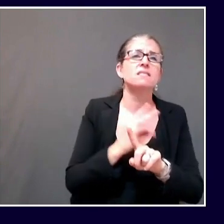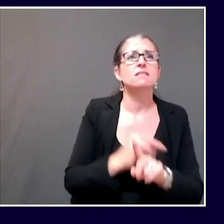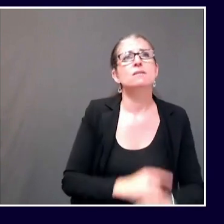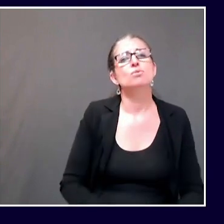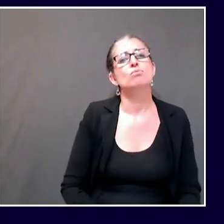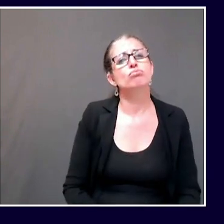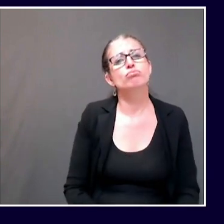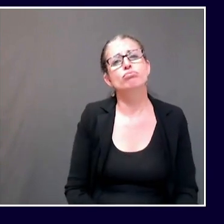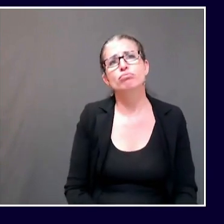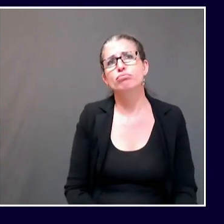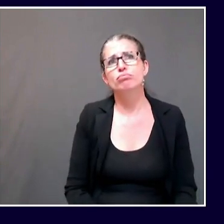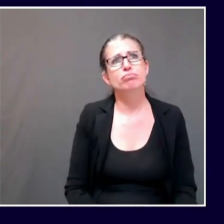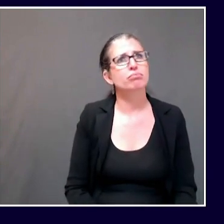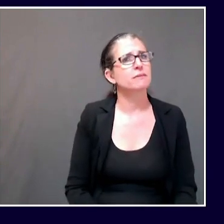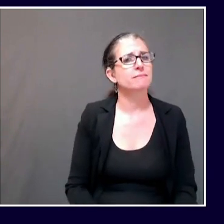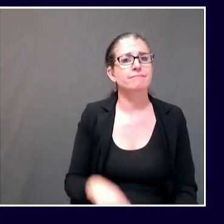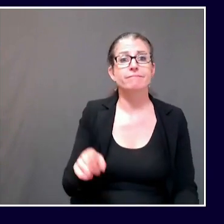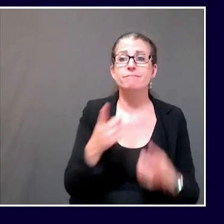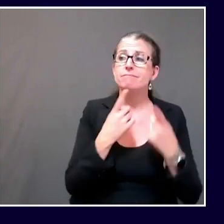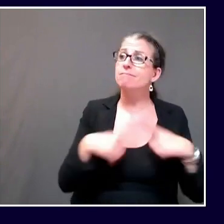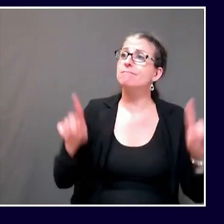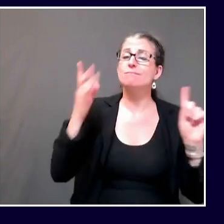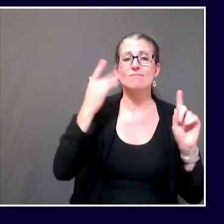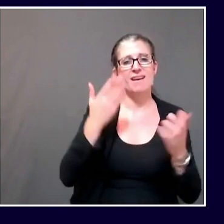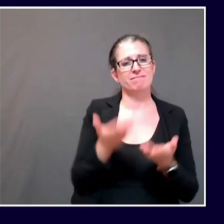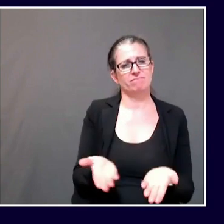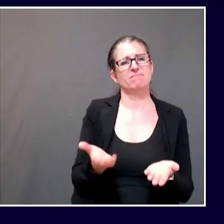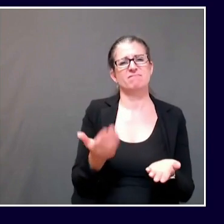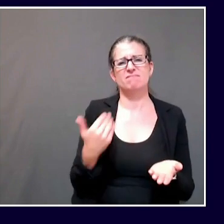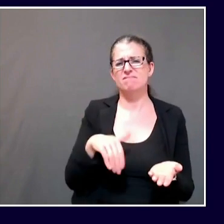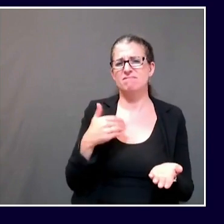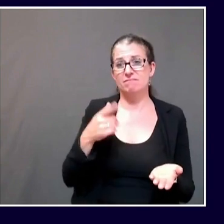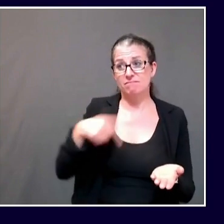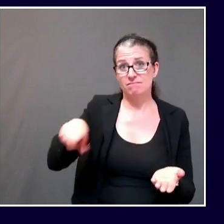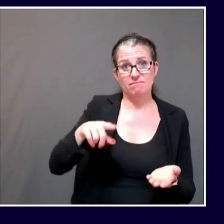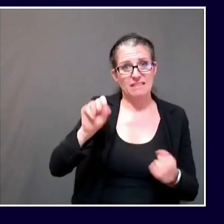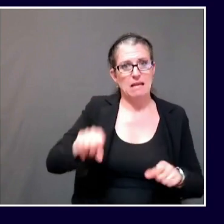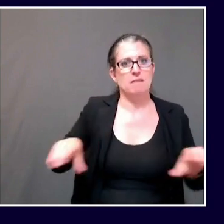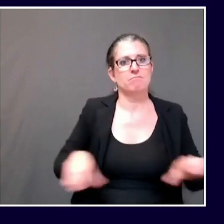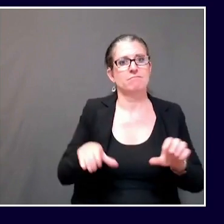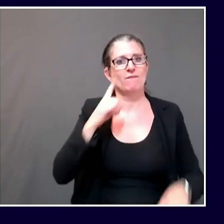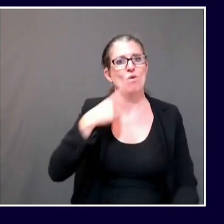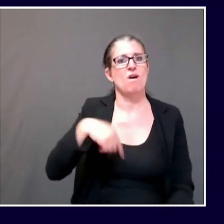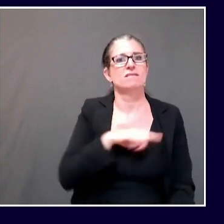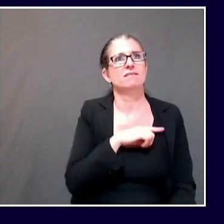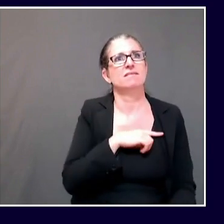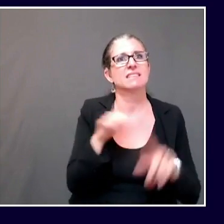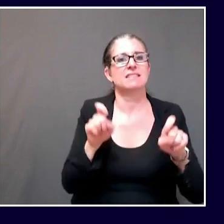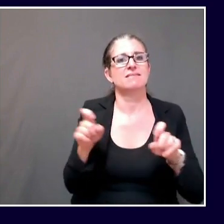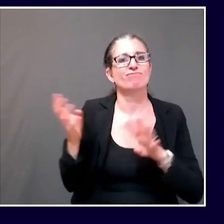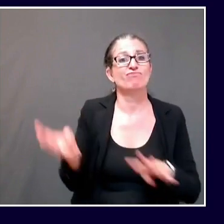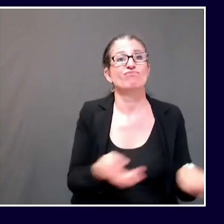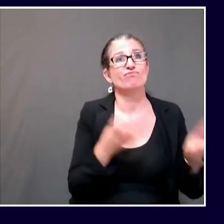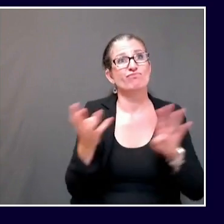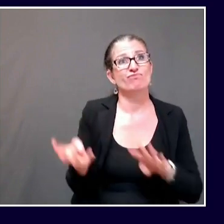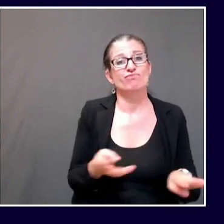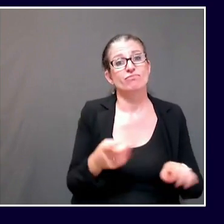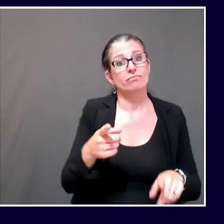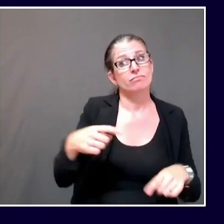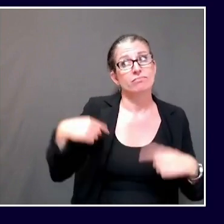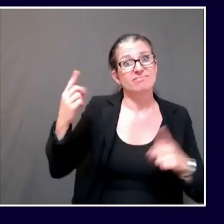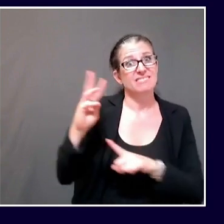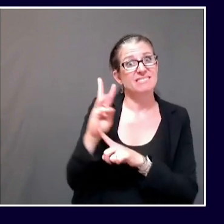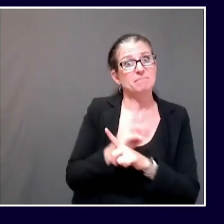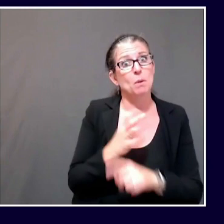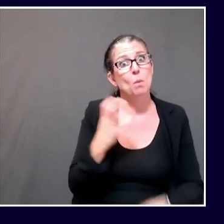your announcement. I want everyone to just kind of consider what they've been working on for the past 6 months. In the past